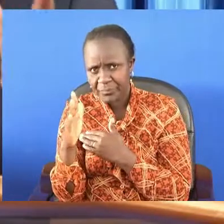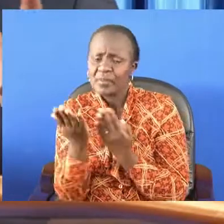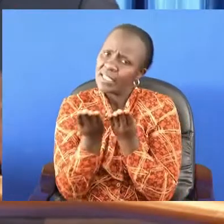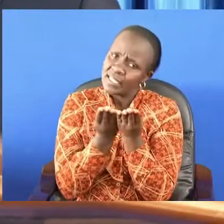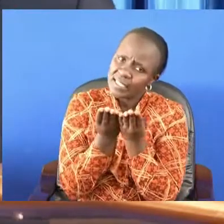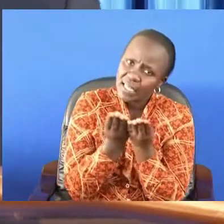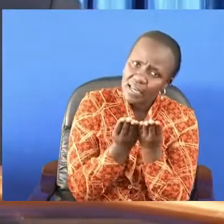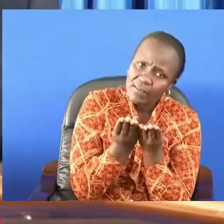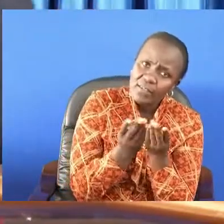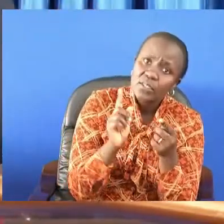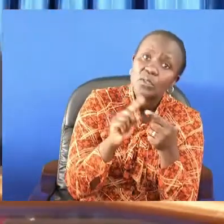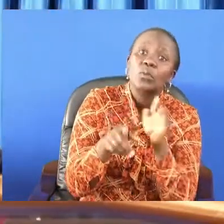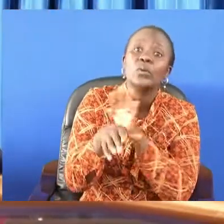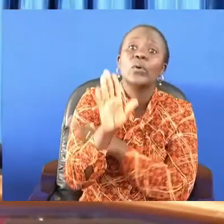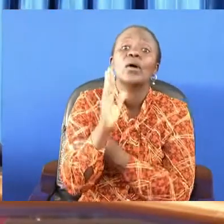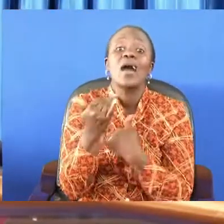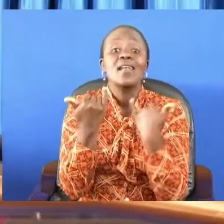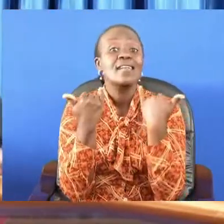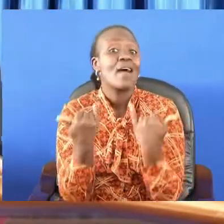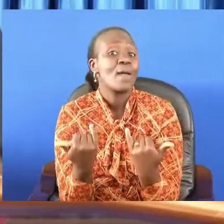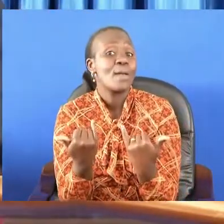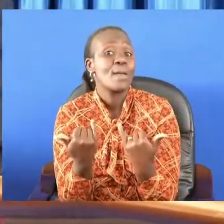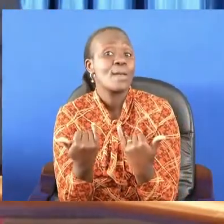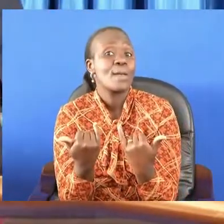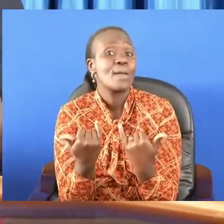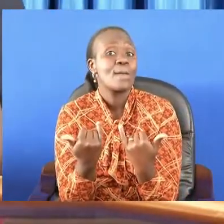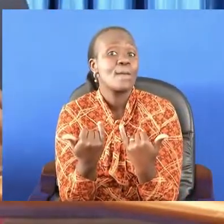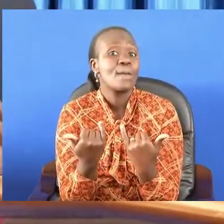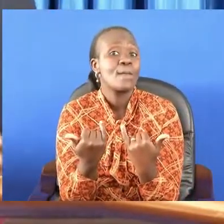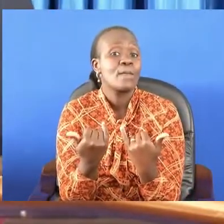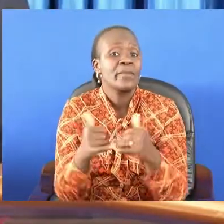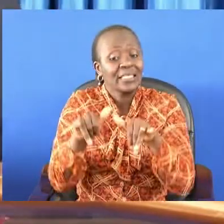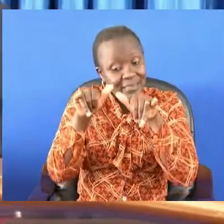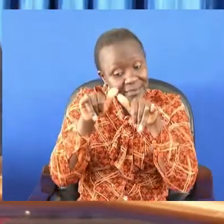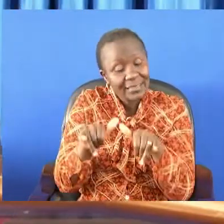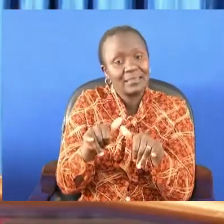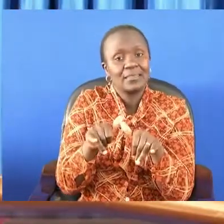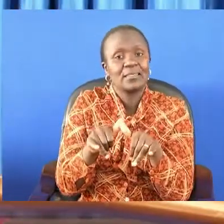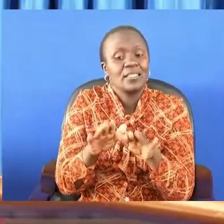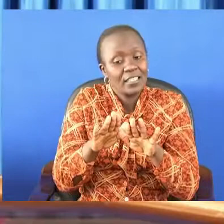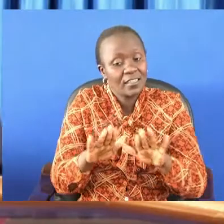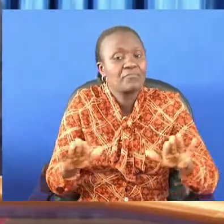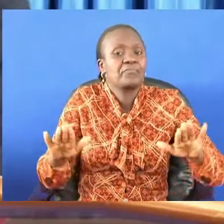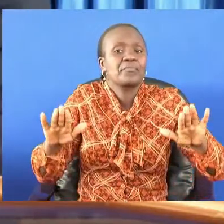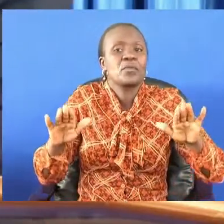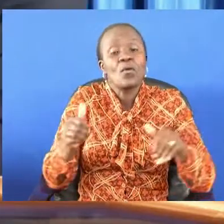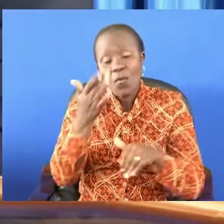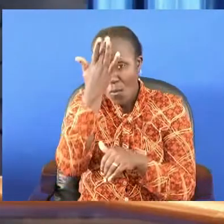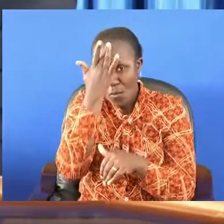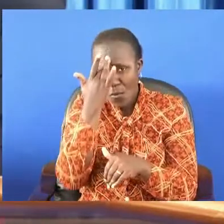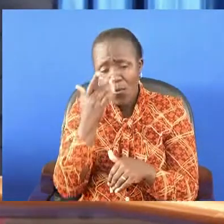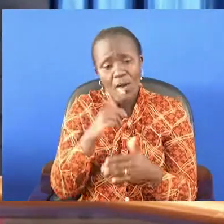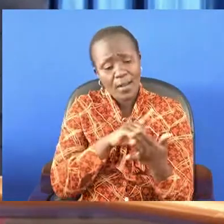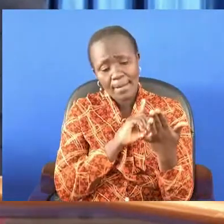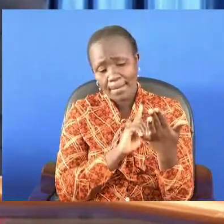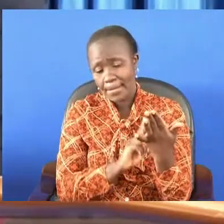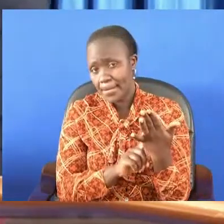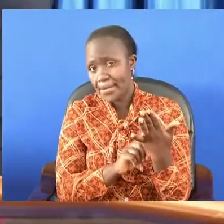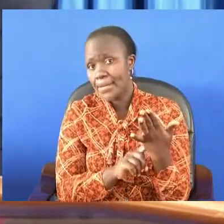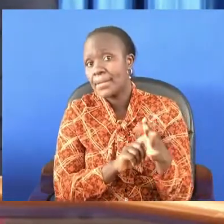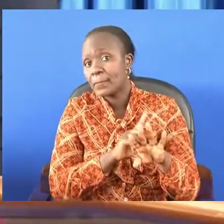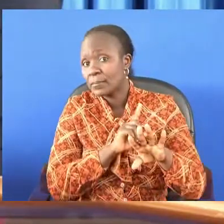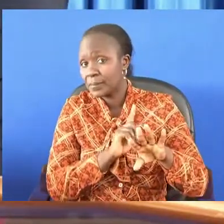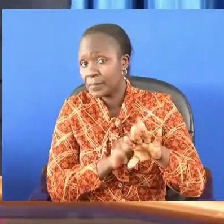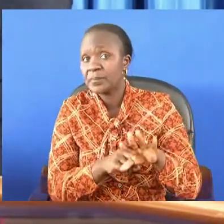service, and now we are under settling down. And that is why this particular